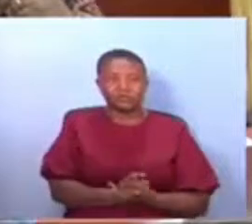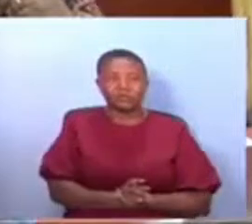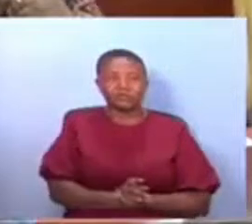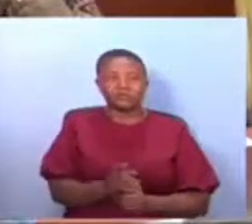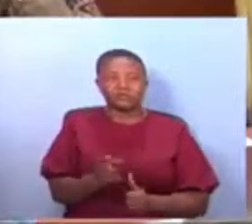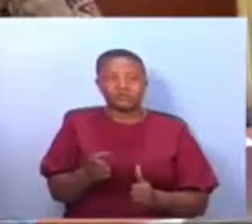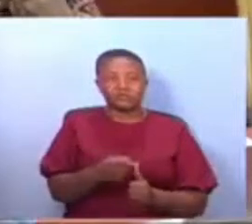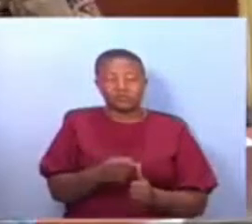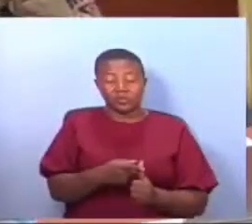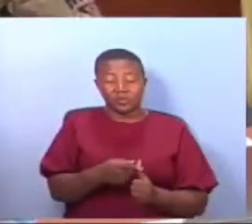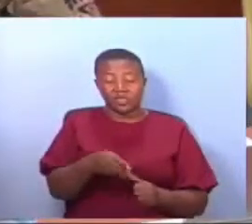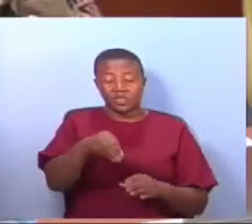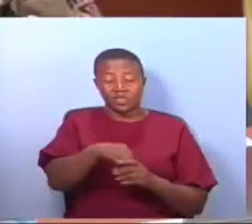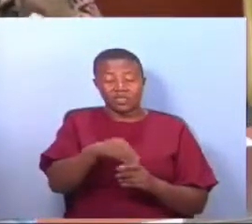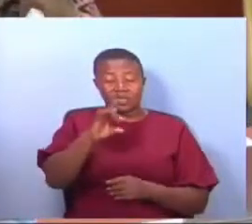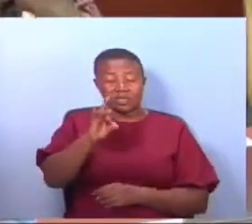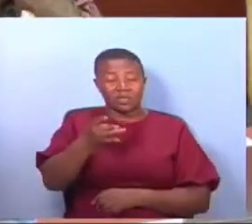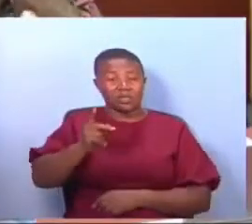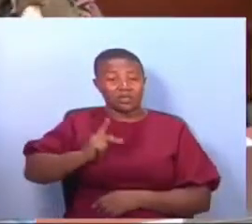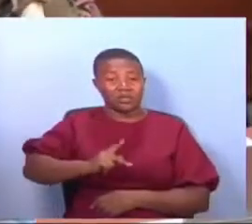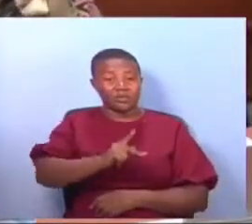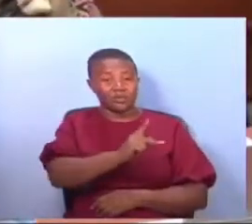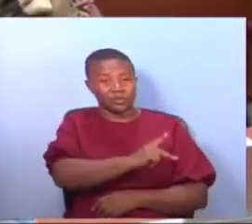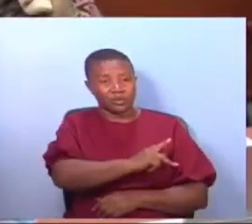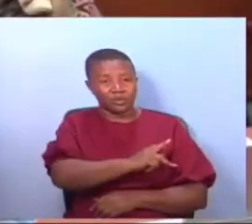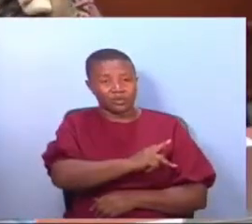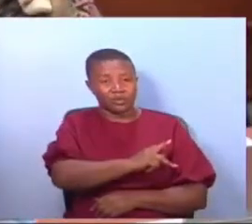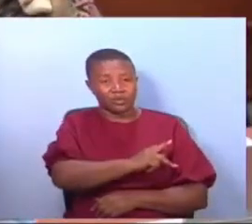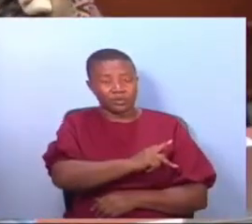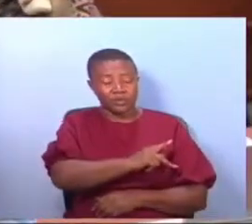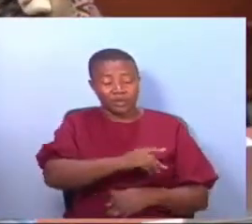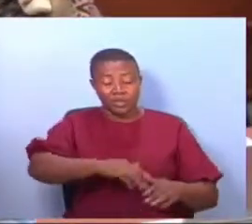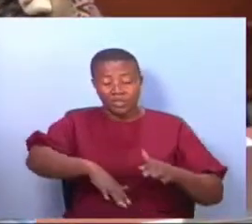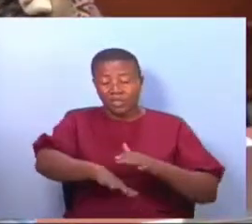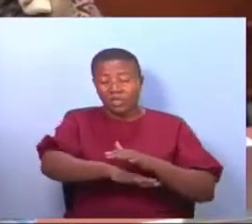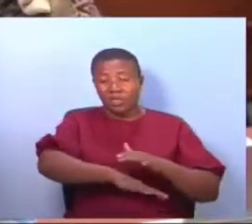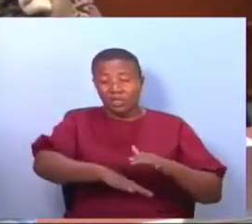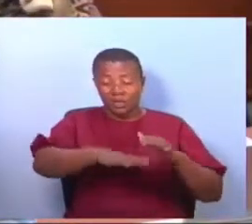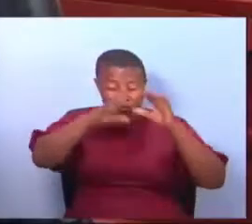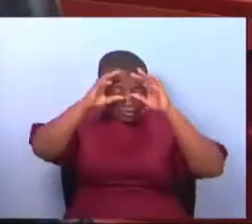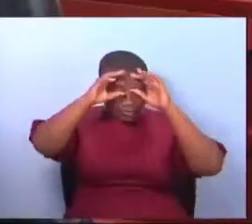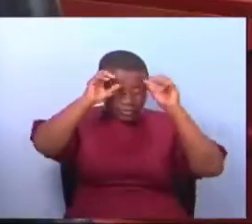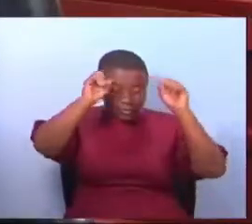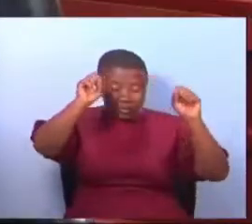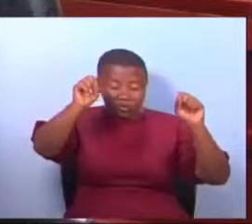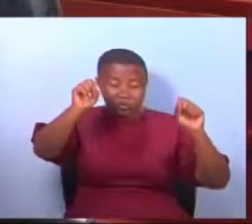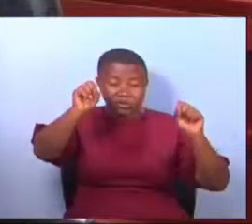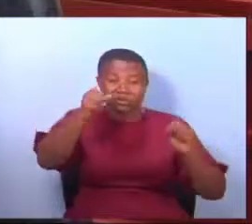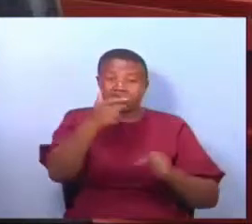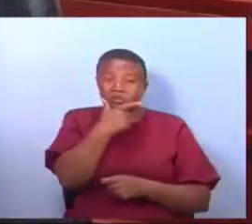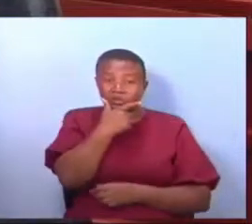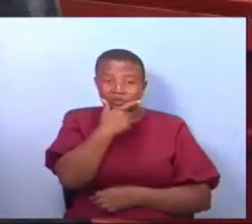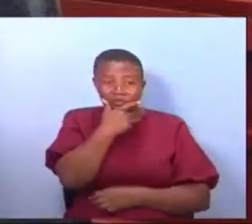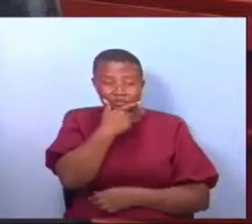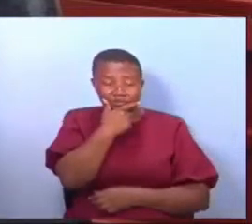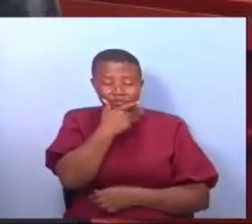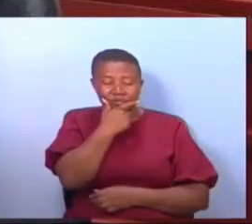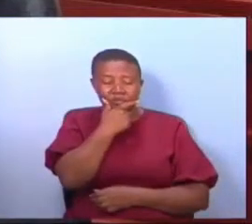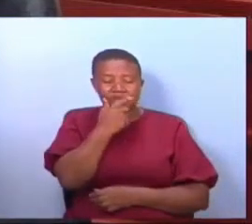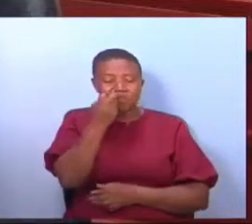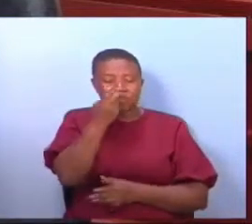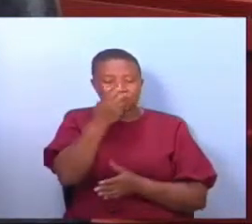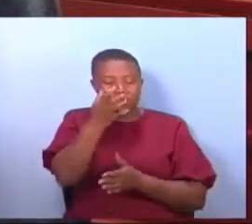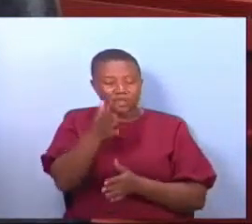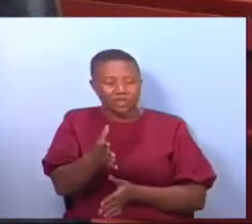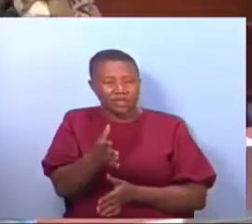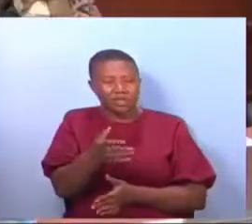in the 8th Parliament, under President Akufo-Addo, Right Honorable Speaker made an observation,